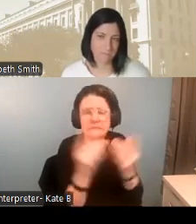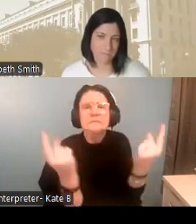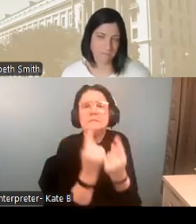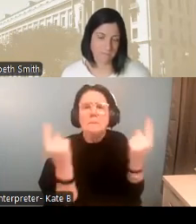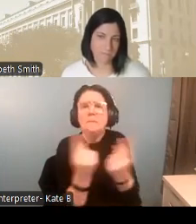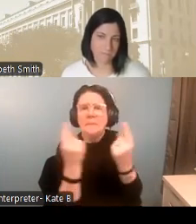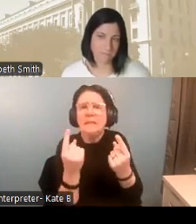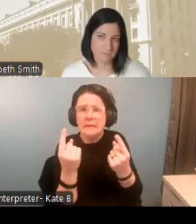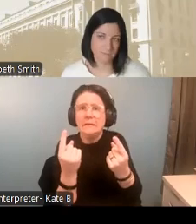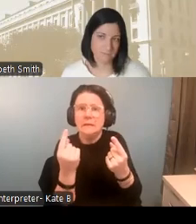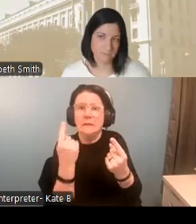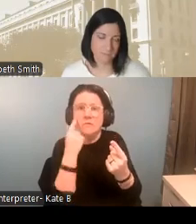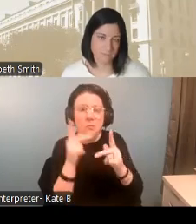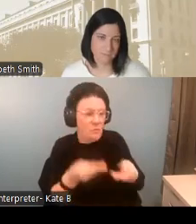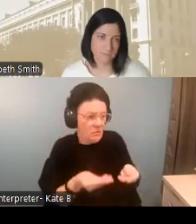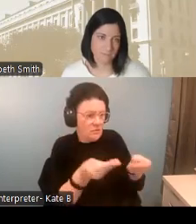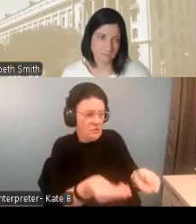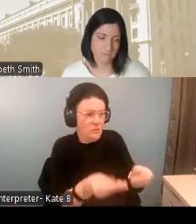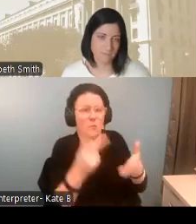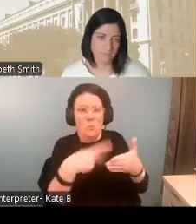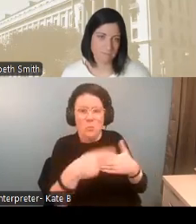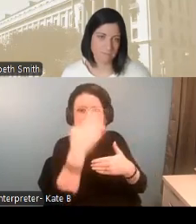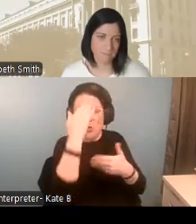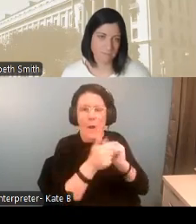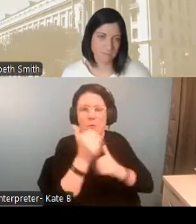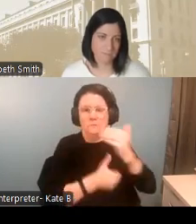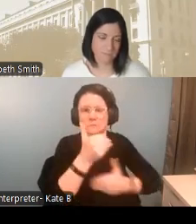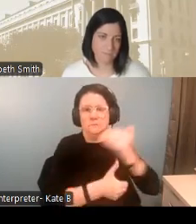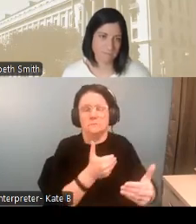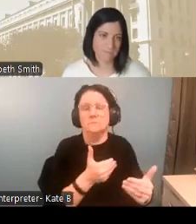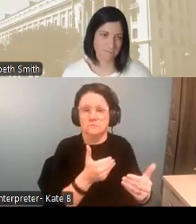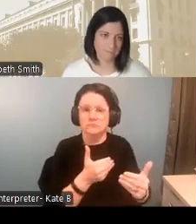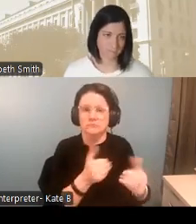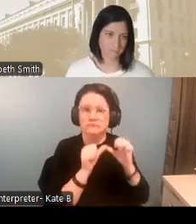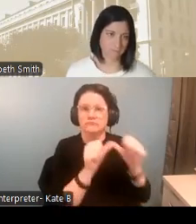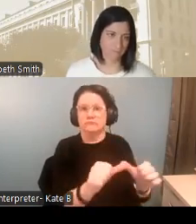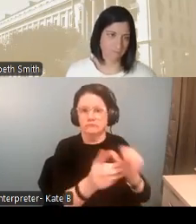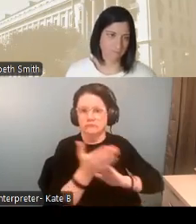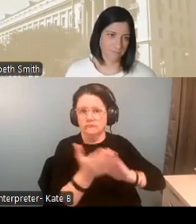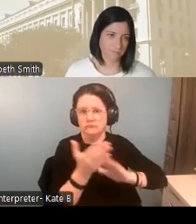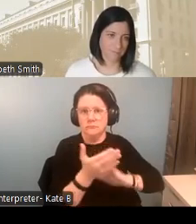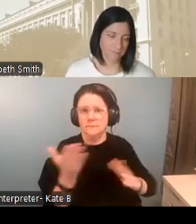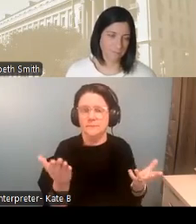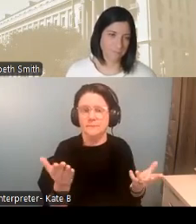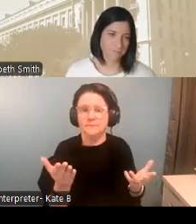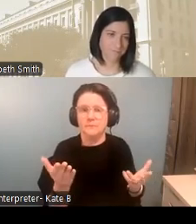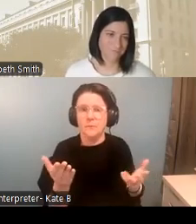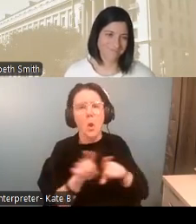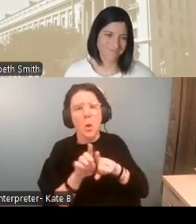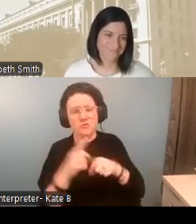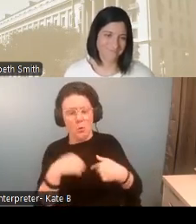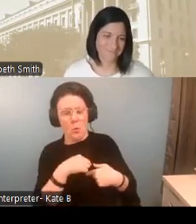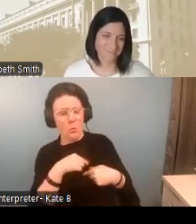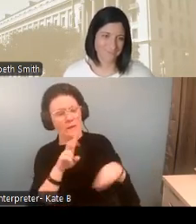providing to the individuals that work in the program or support the program, so they can continue those operations, and that we can kind of follow as